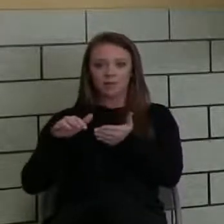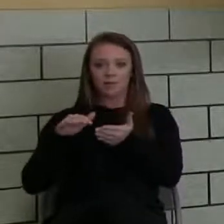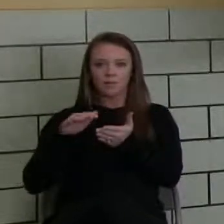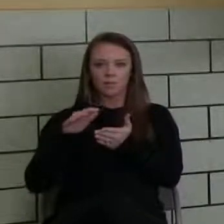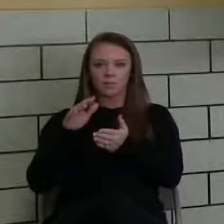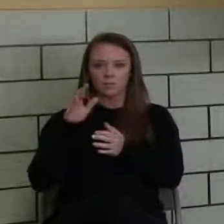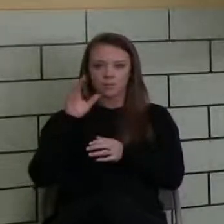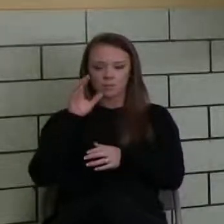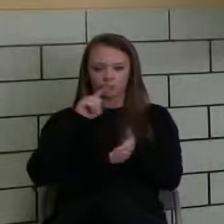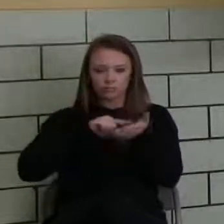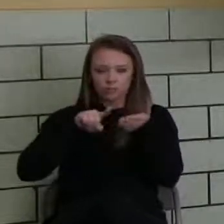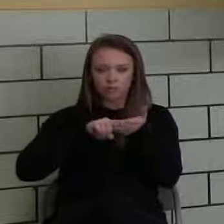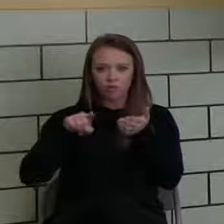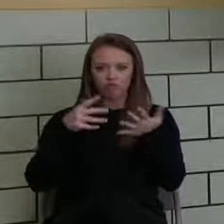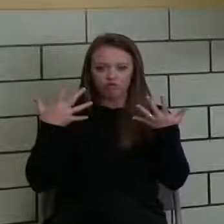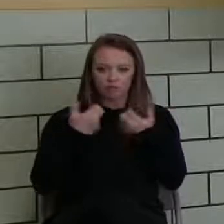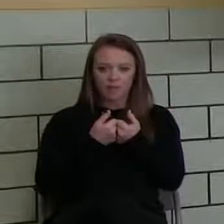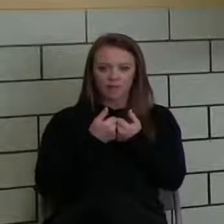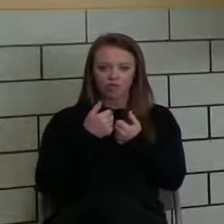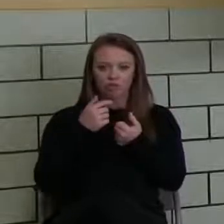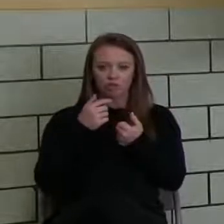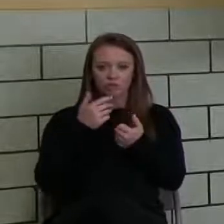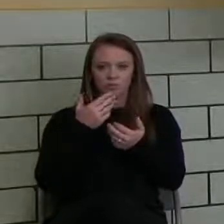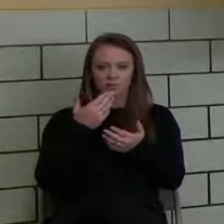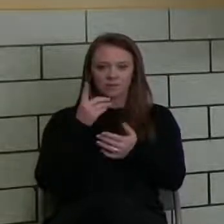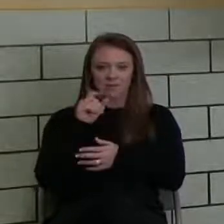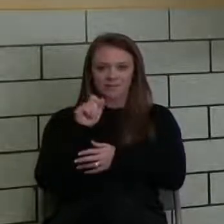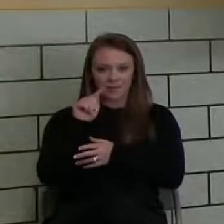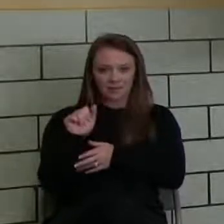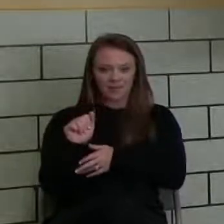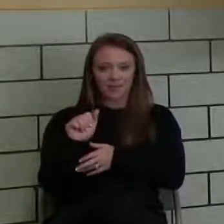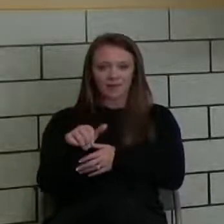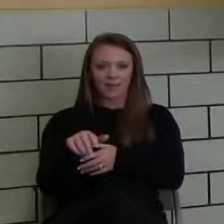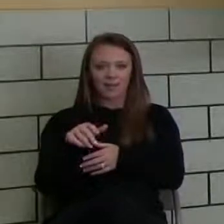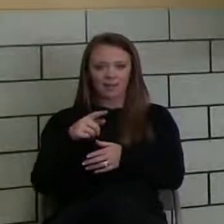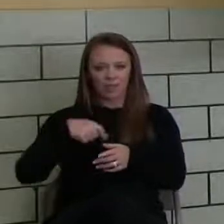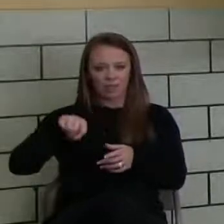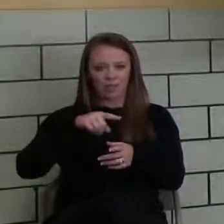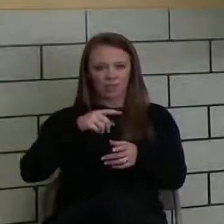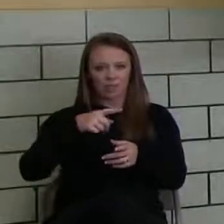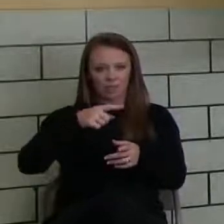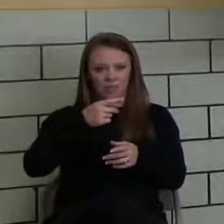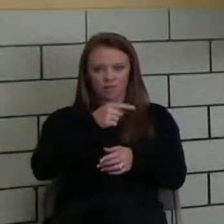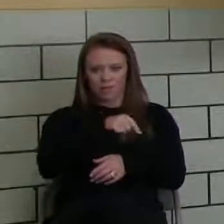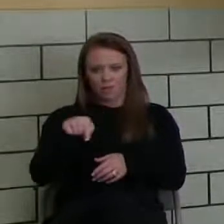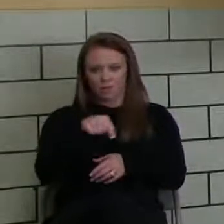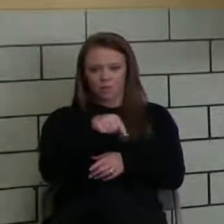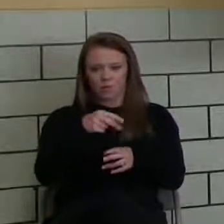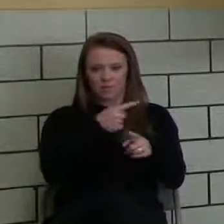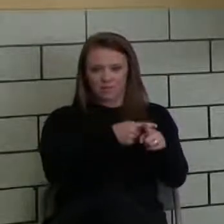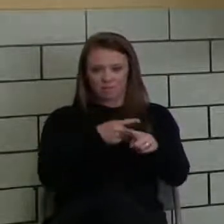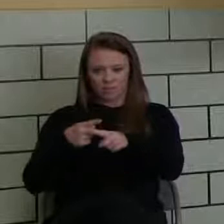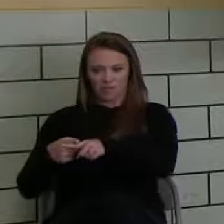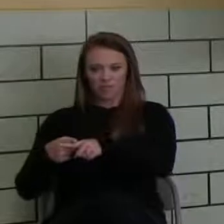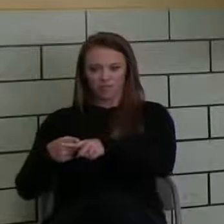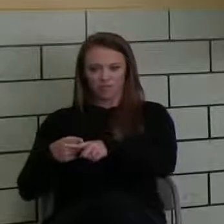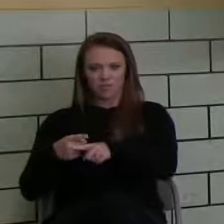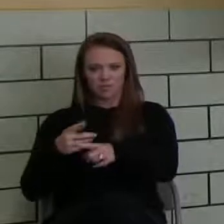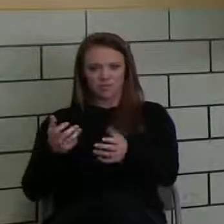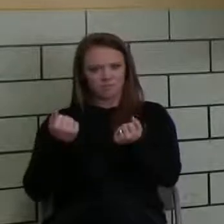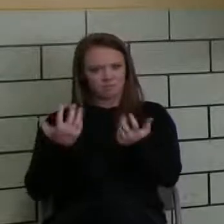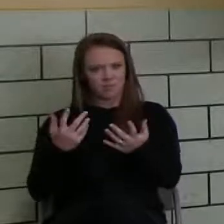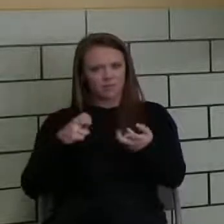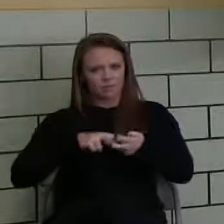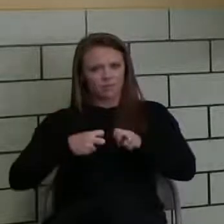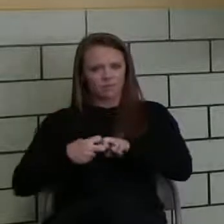crash data. Those intersections had really problematic data associated with them. So we knew that those